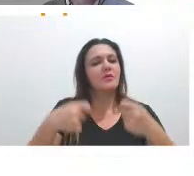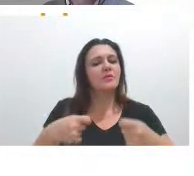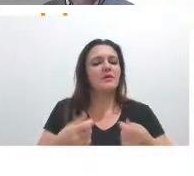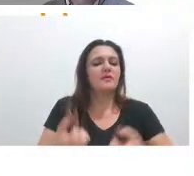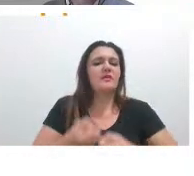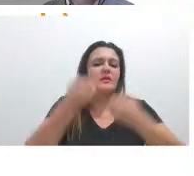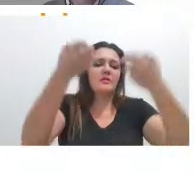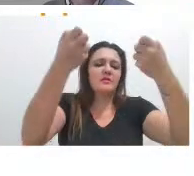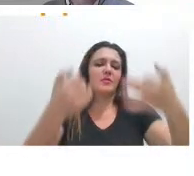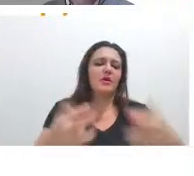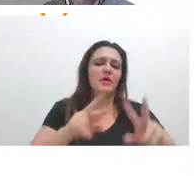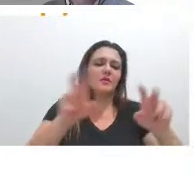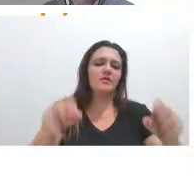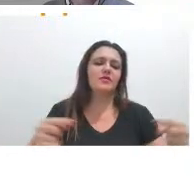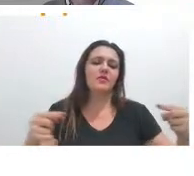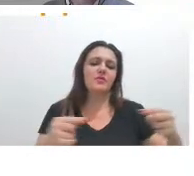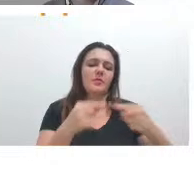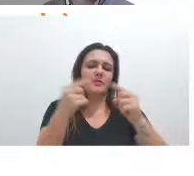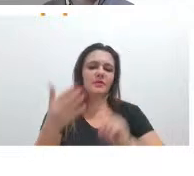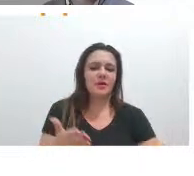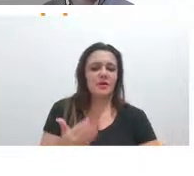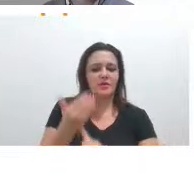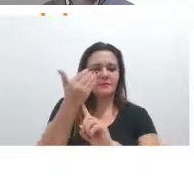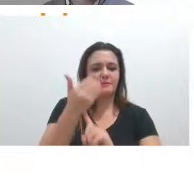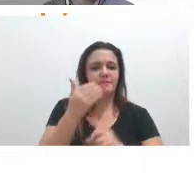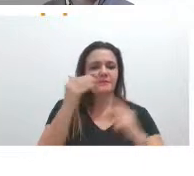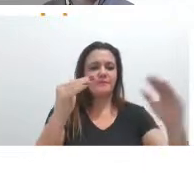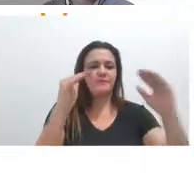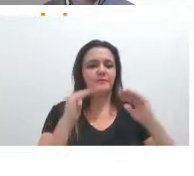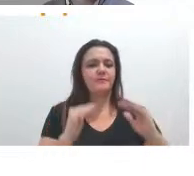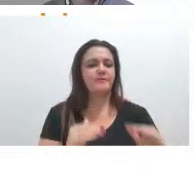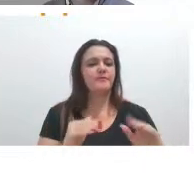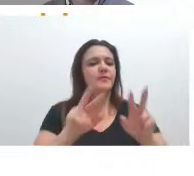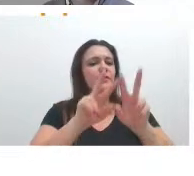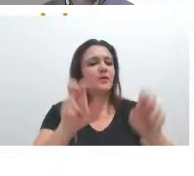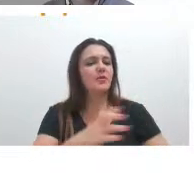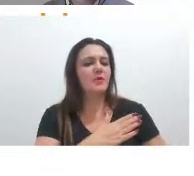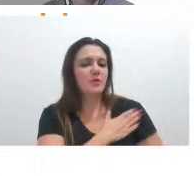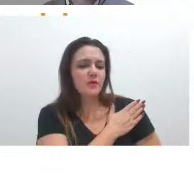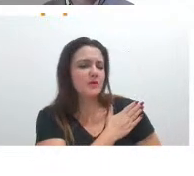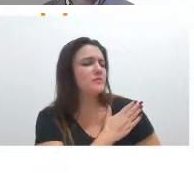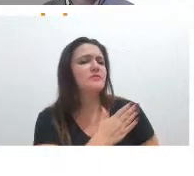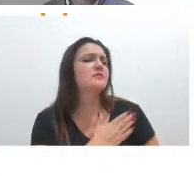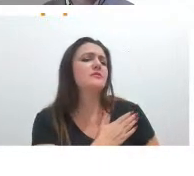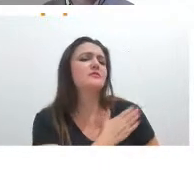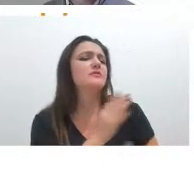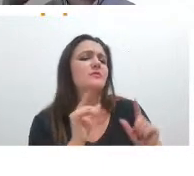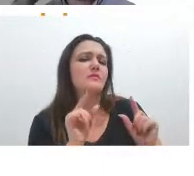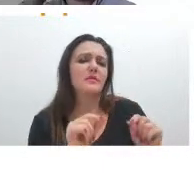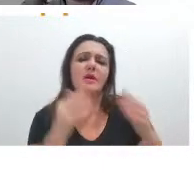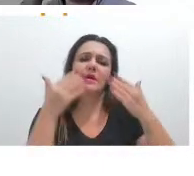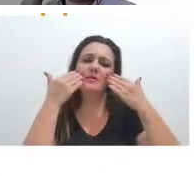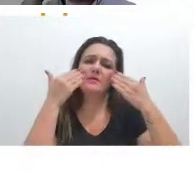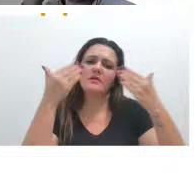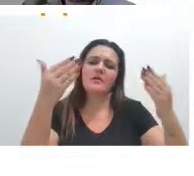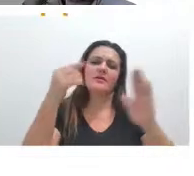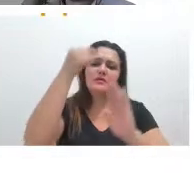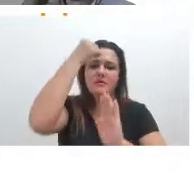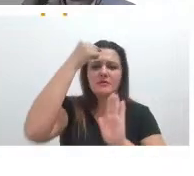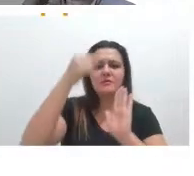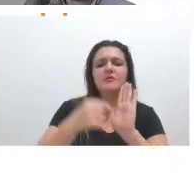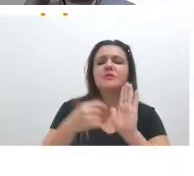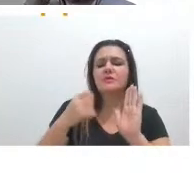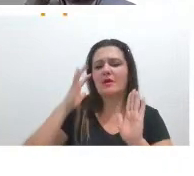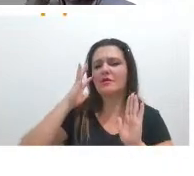technology. Next, there's the issue of bias. Bias is evident in AI and it needs to be addressed. This is